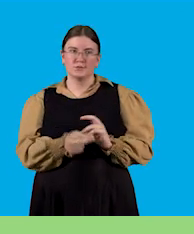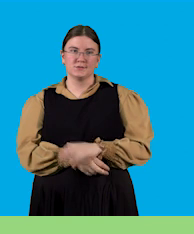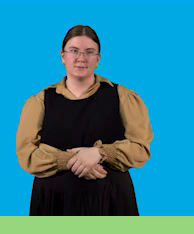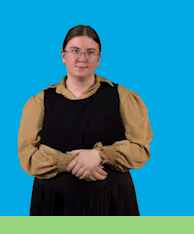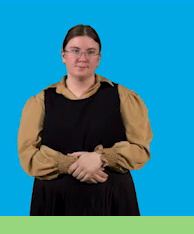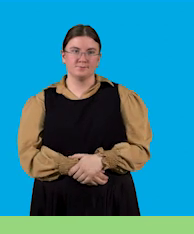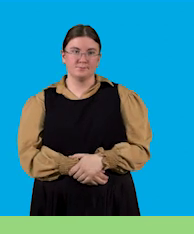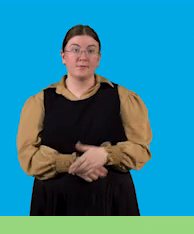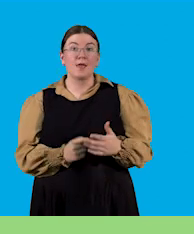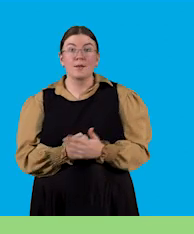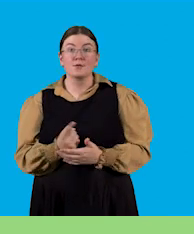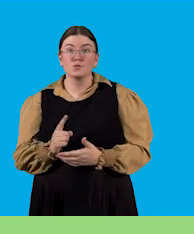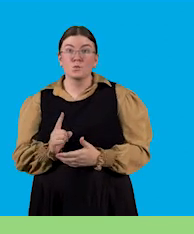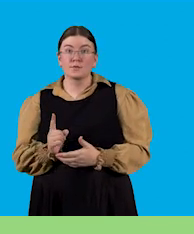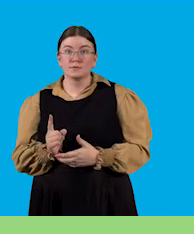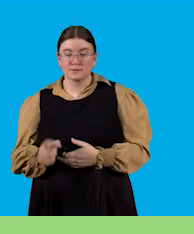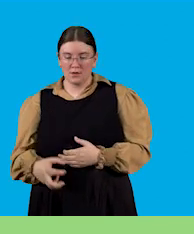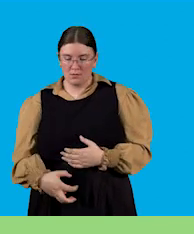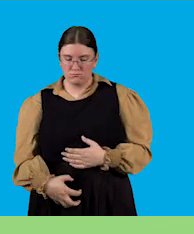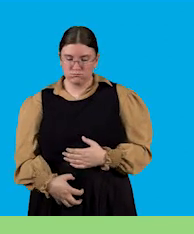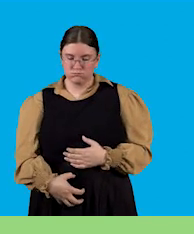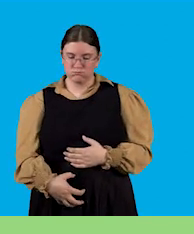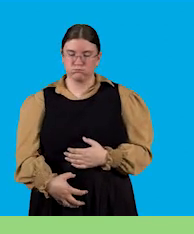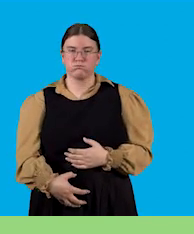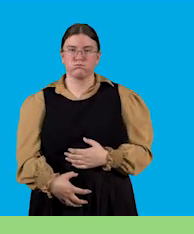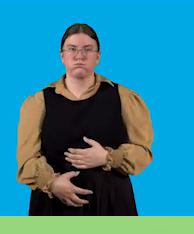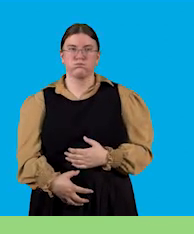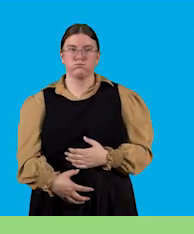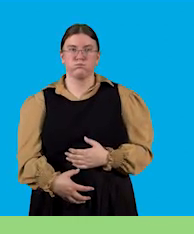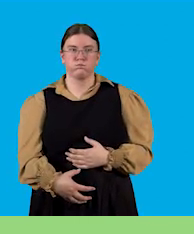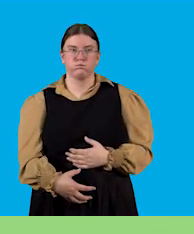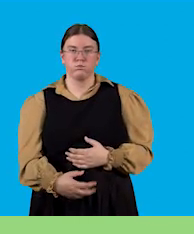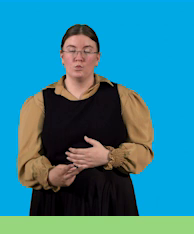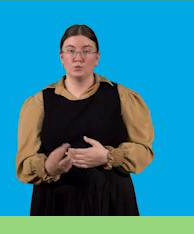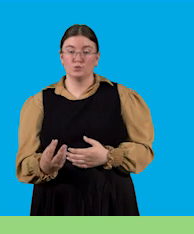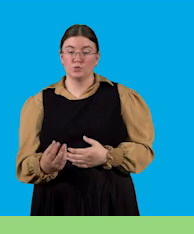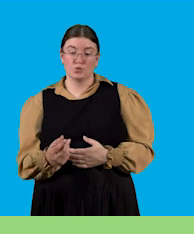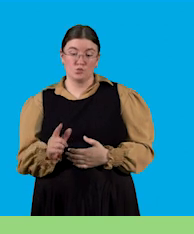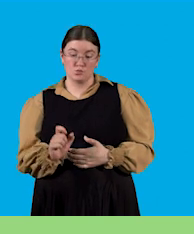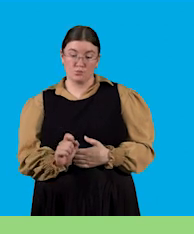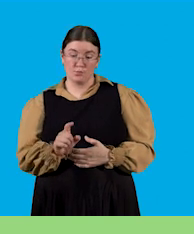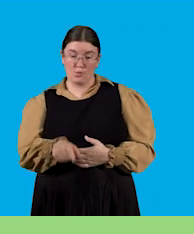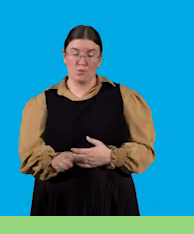What happens then? They will experience a swelling and pain during urination.